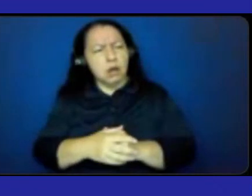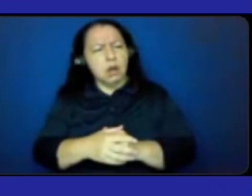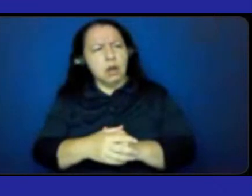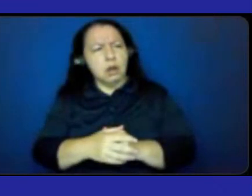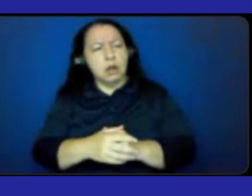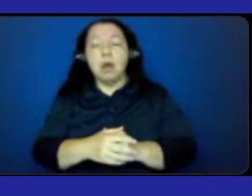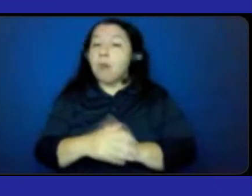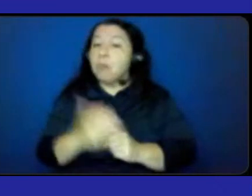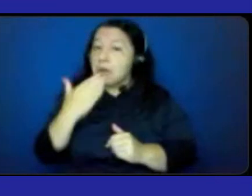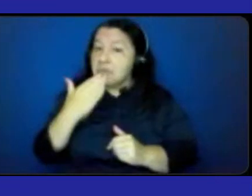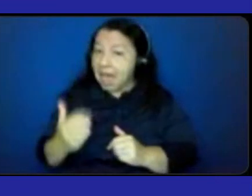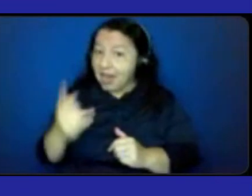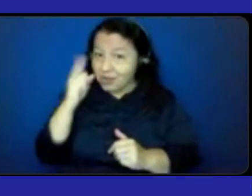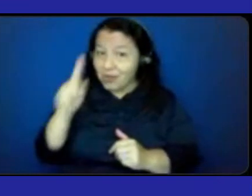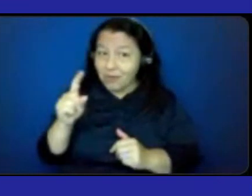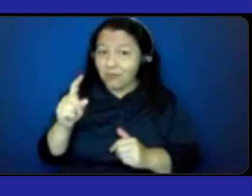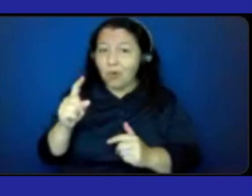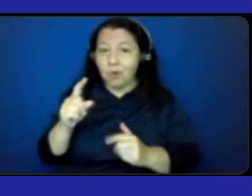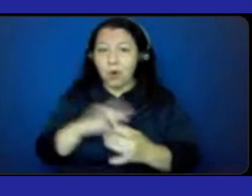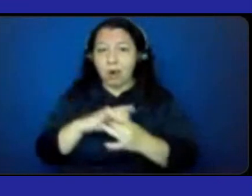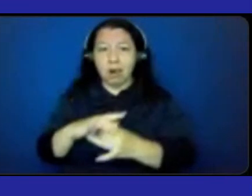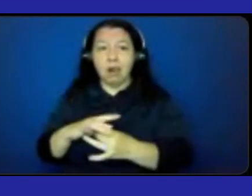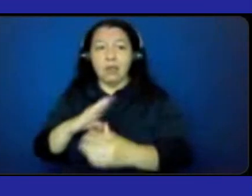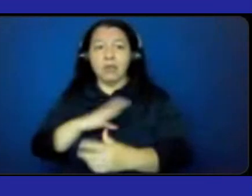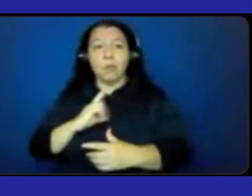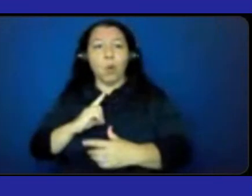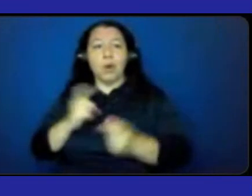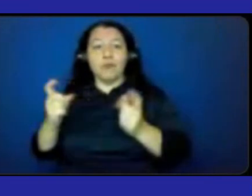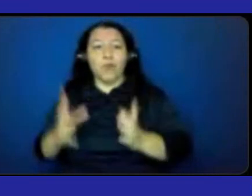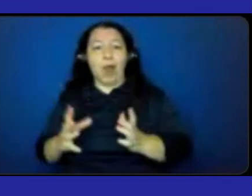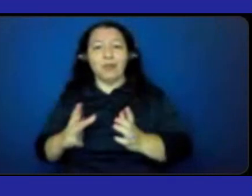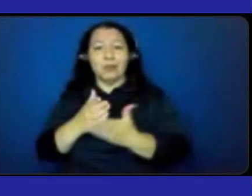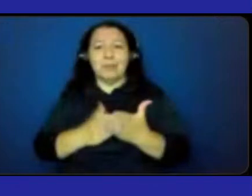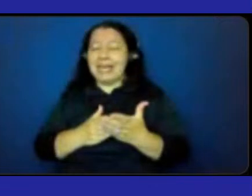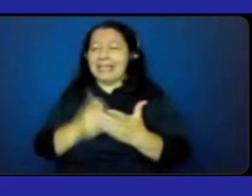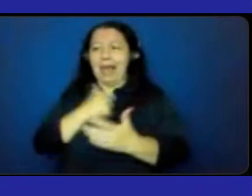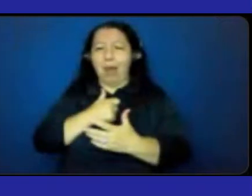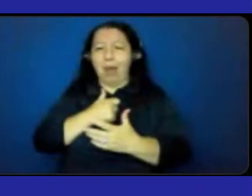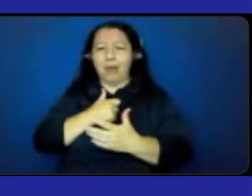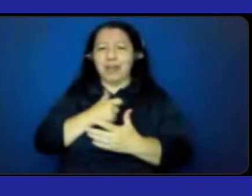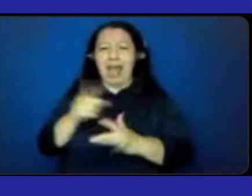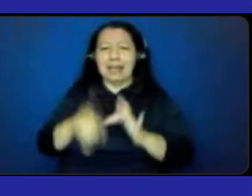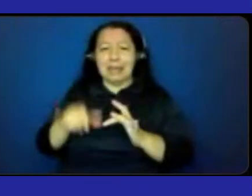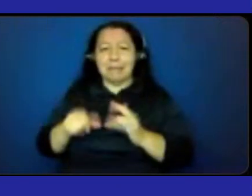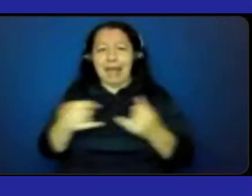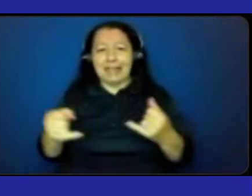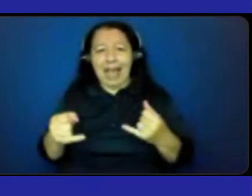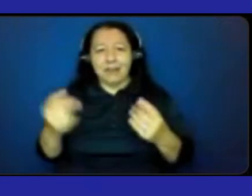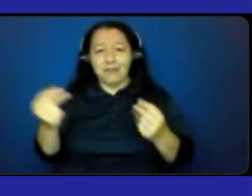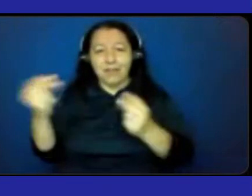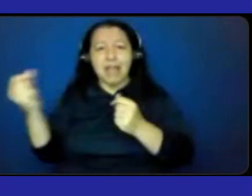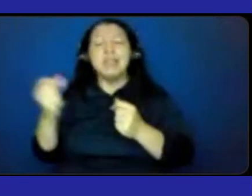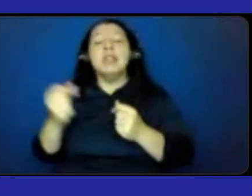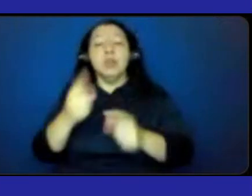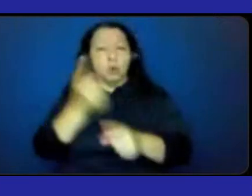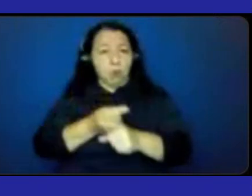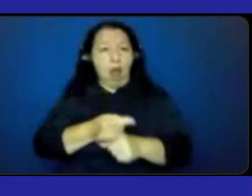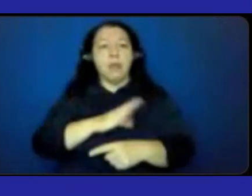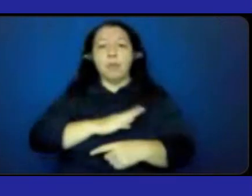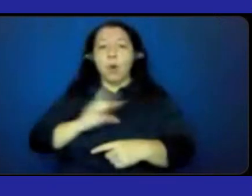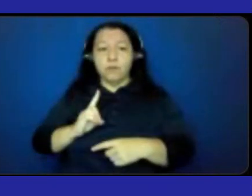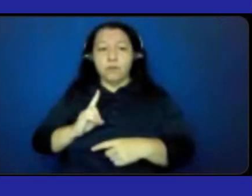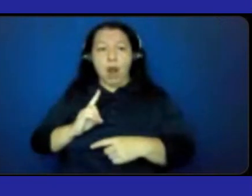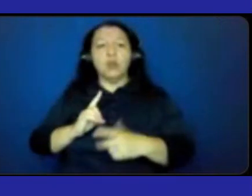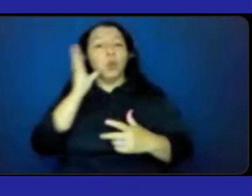Thank you for flagging on the board of directors piece there. Apologies that I skipped past that line too quickly. You're right. The board of directors will be notified and provided the